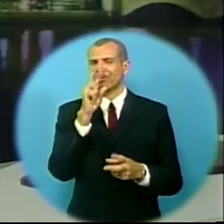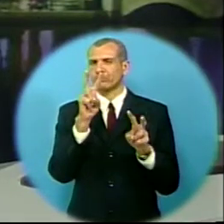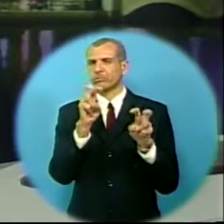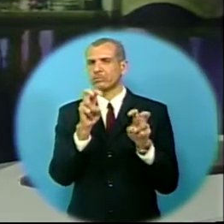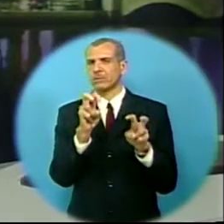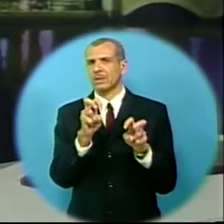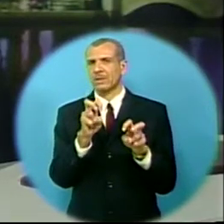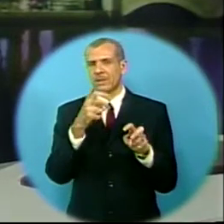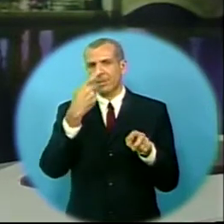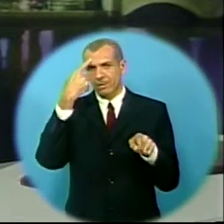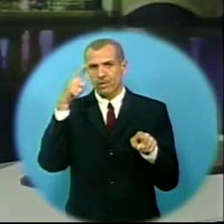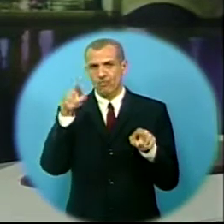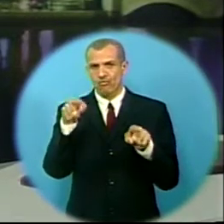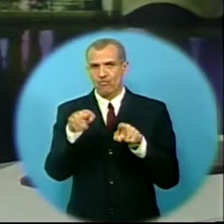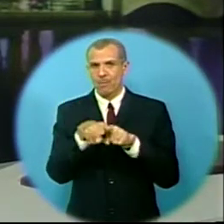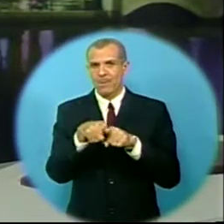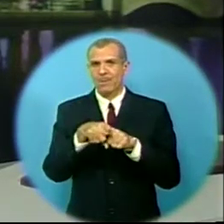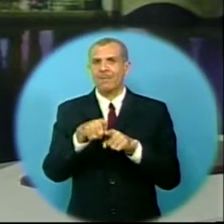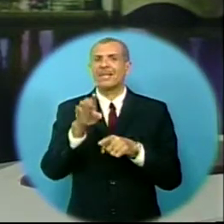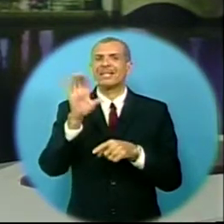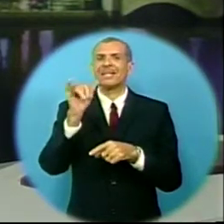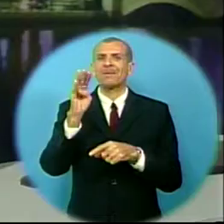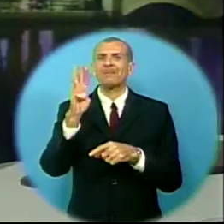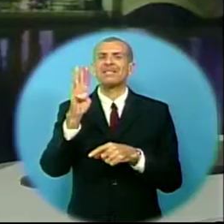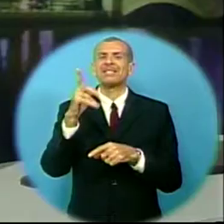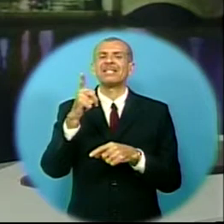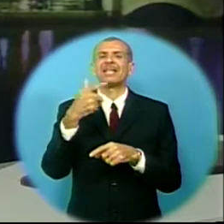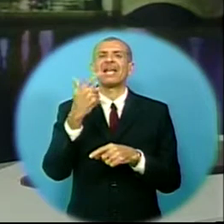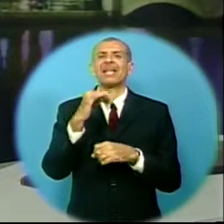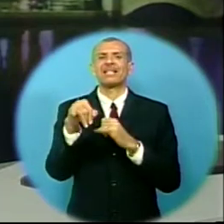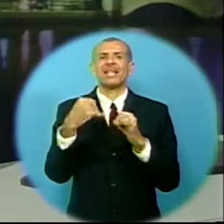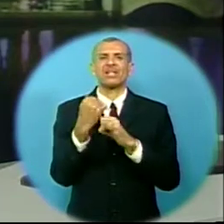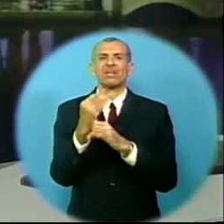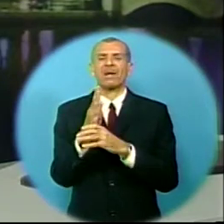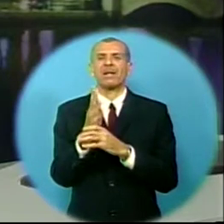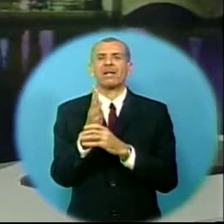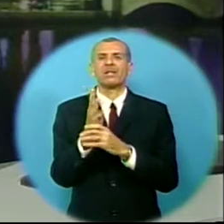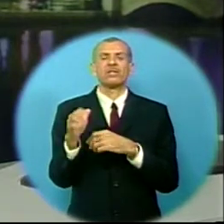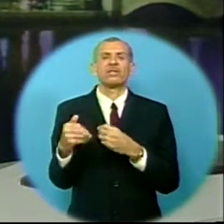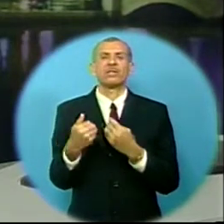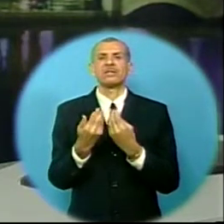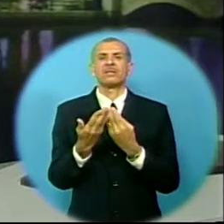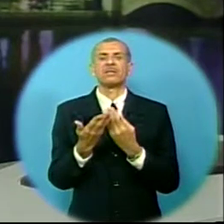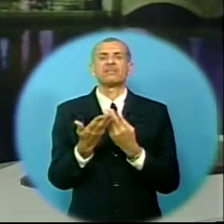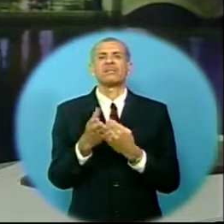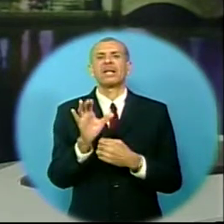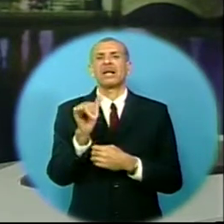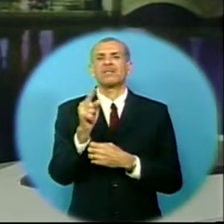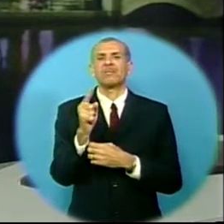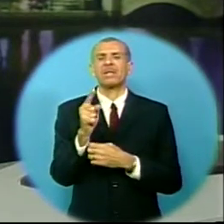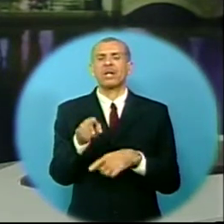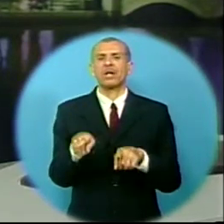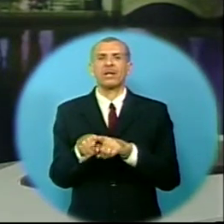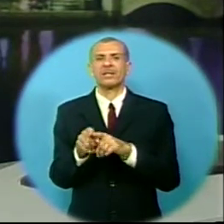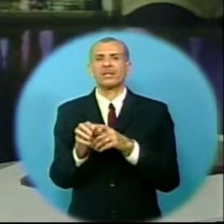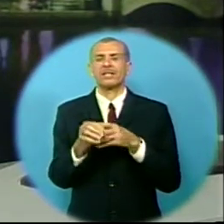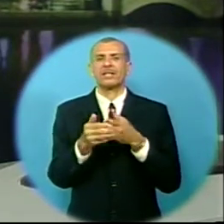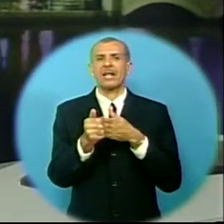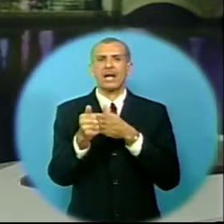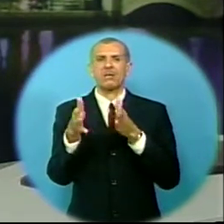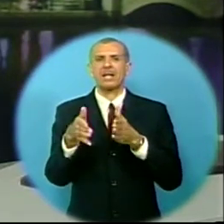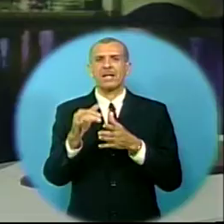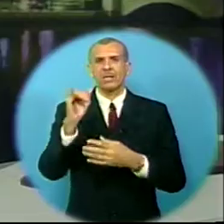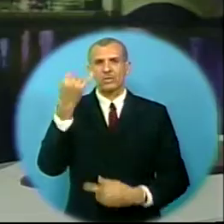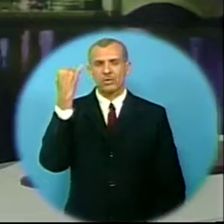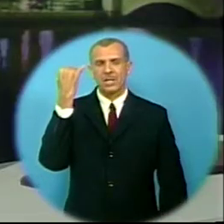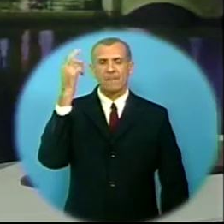client agreement terms issued by CIBC First Caribbean International Bank to its customers. And according to Director of Consumer Affairs